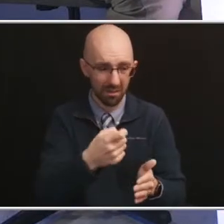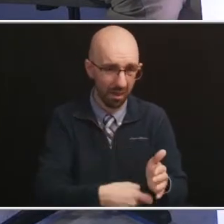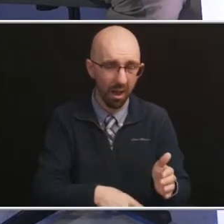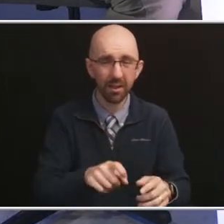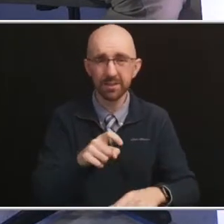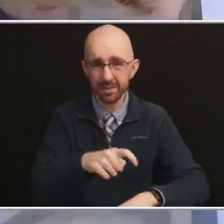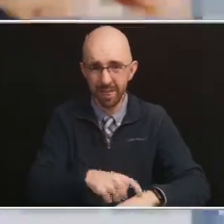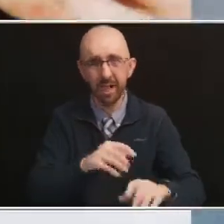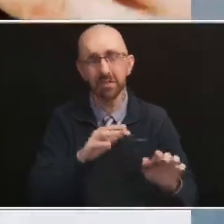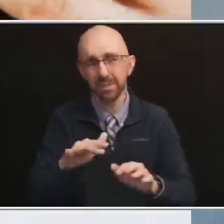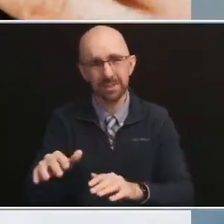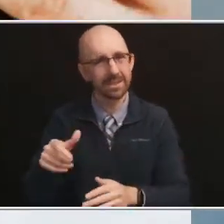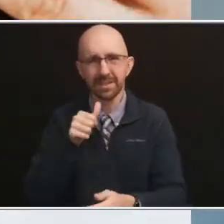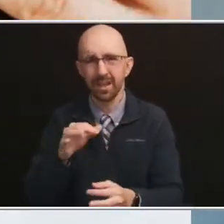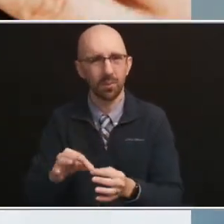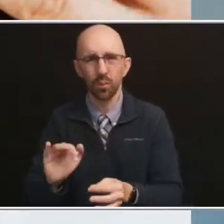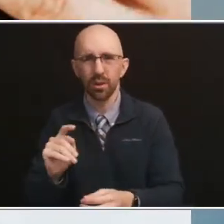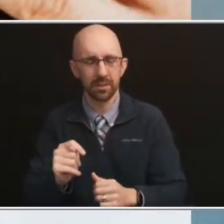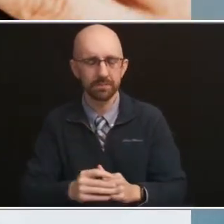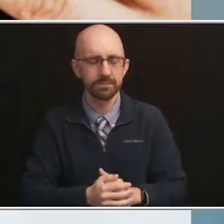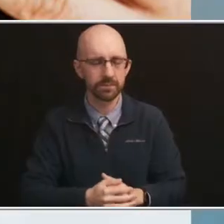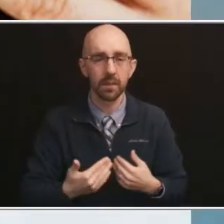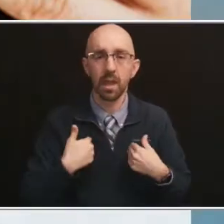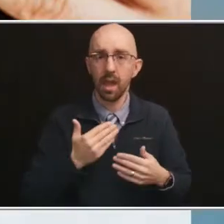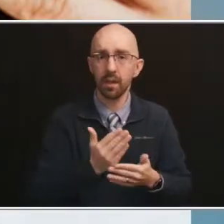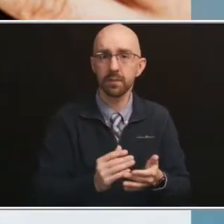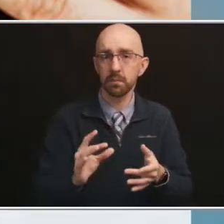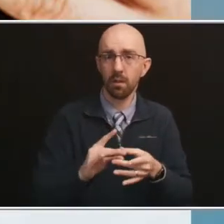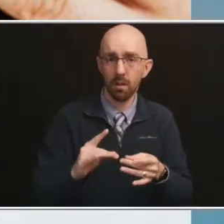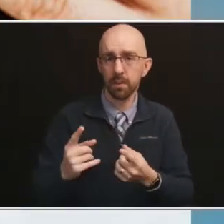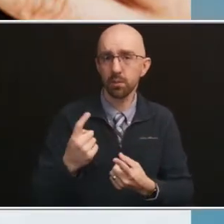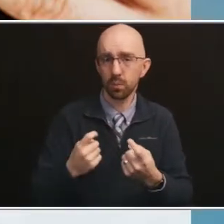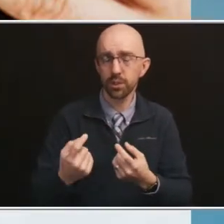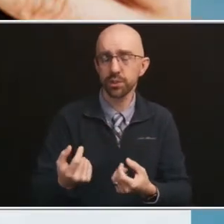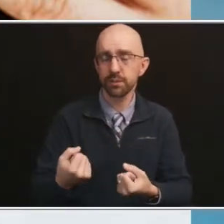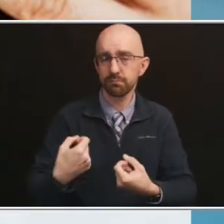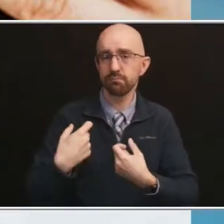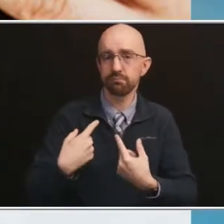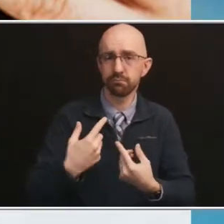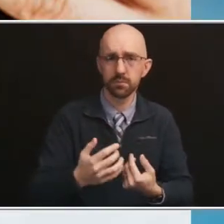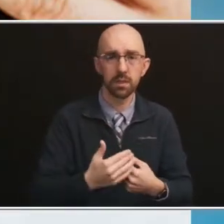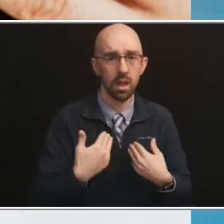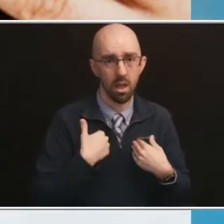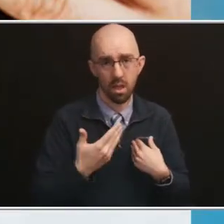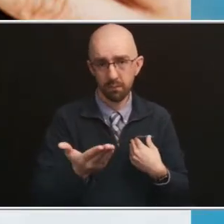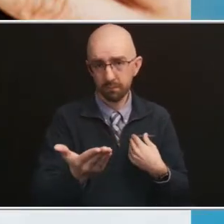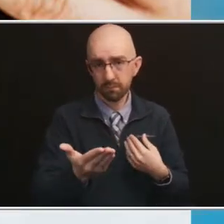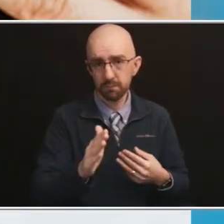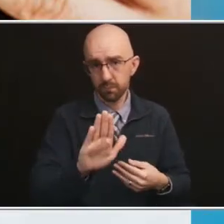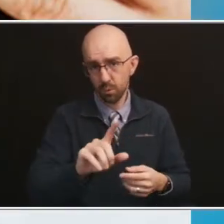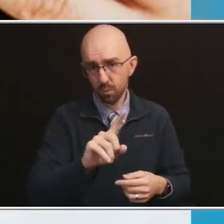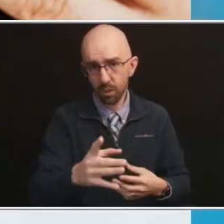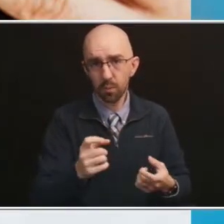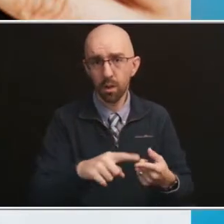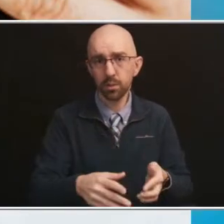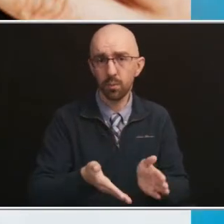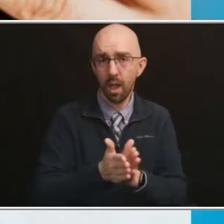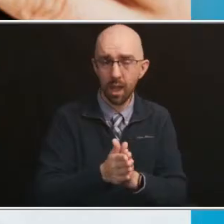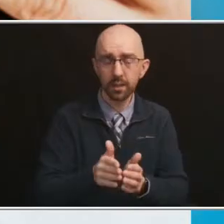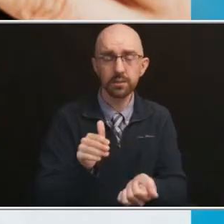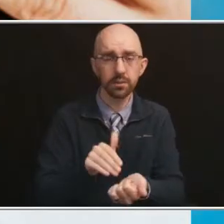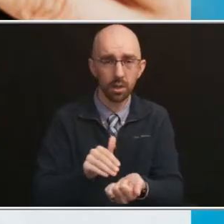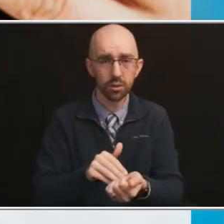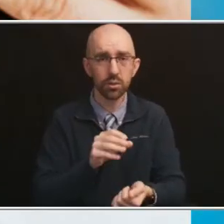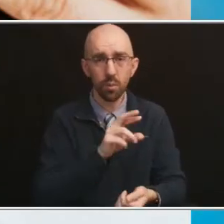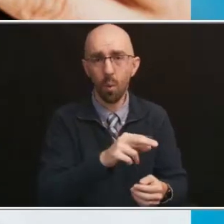We already have some questions and comments coming in. If you have a question that you'd like us to ask the doctors, Brent or Cindy, or a comment that you'd like us